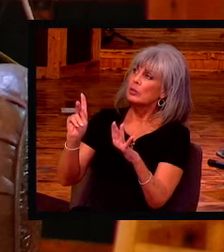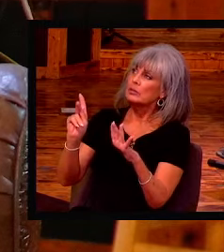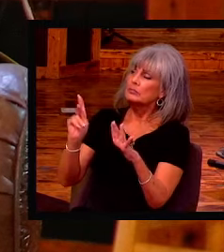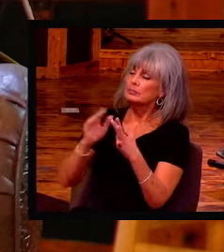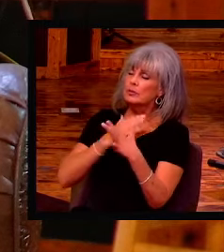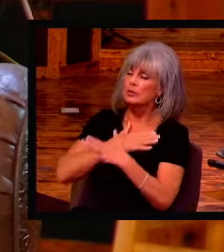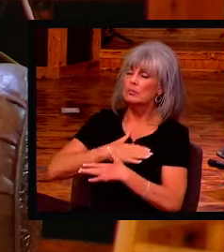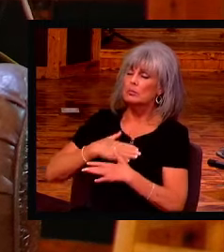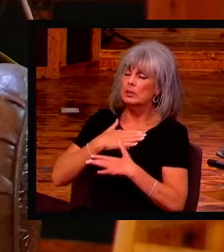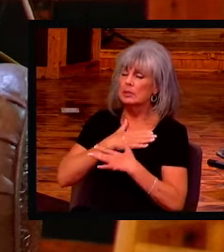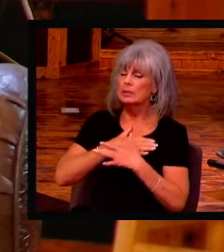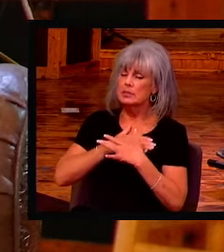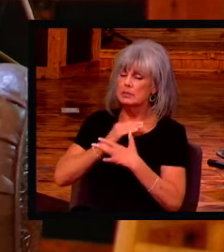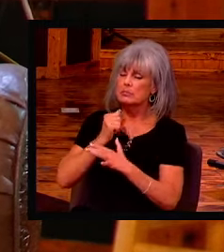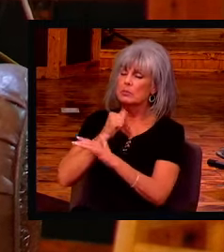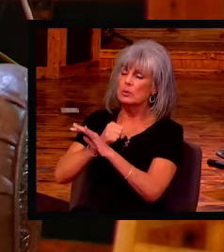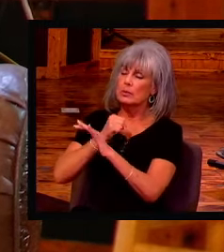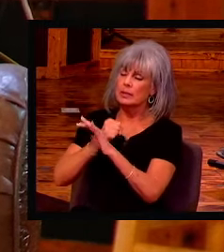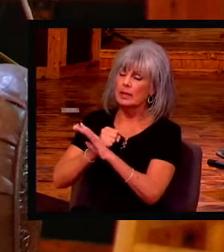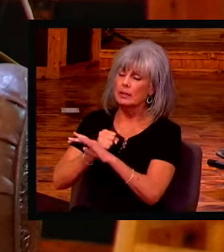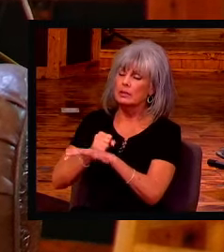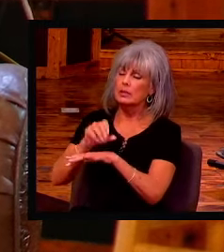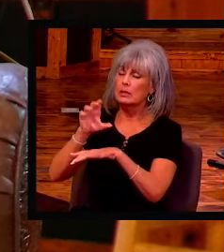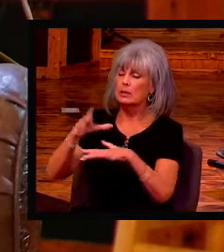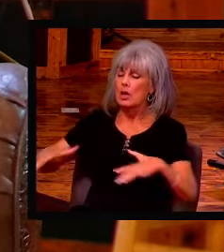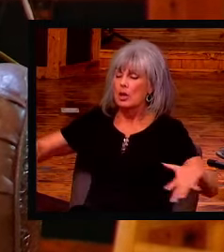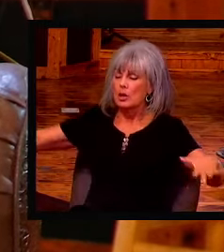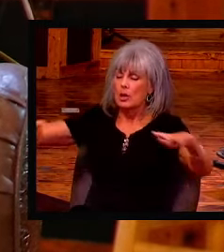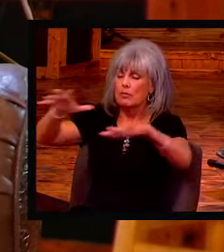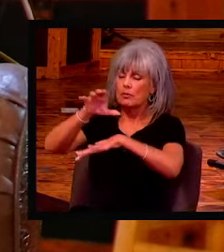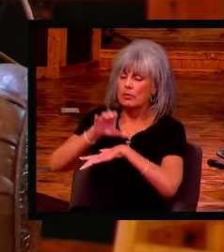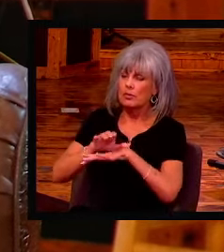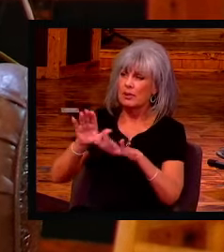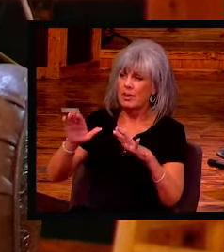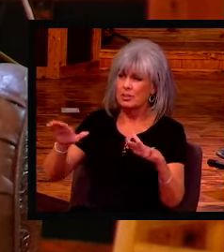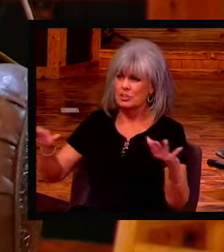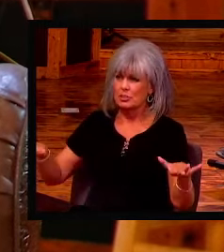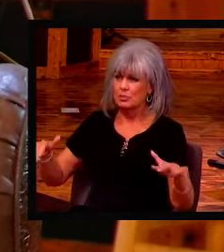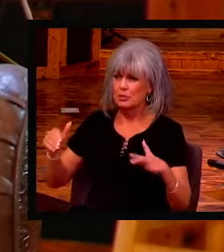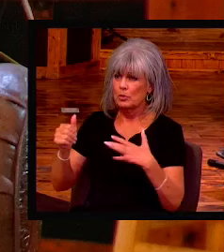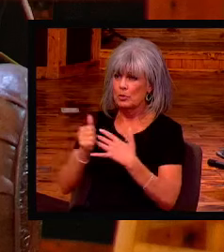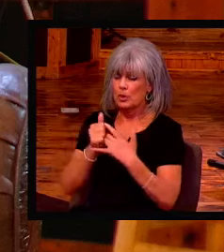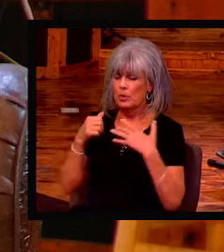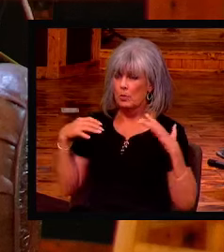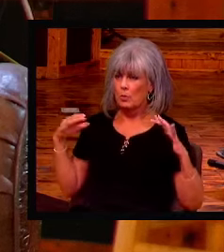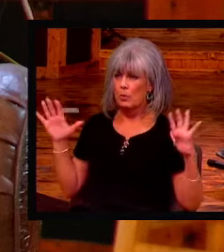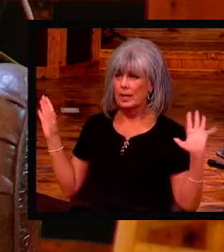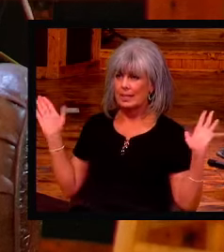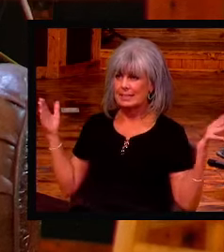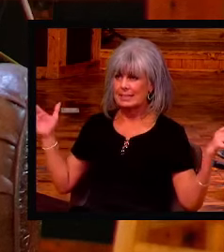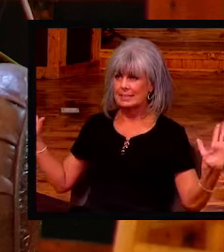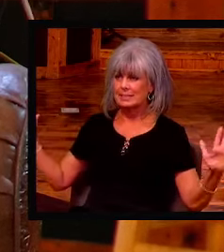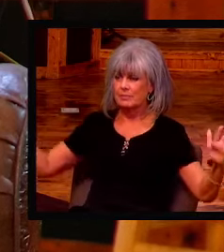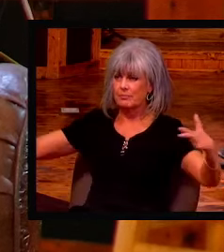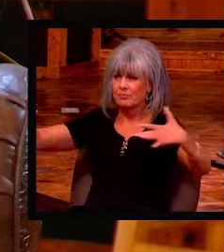Please cover our children with your wings so that they're protected from the arrows of the enemy.